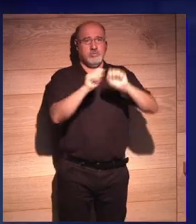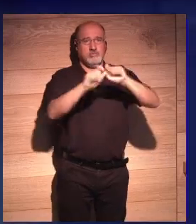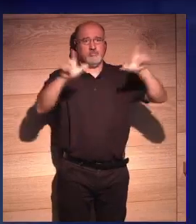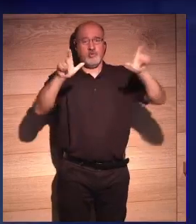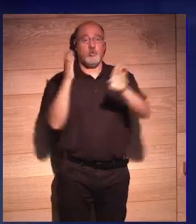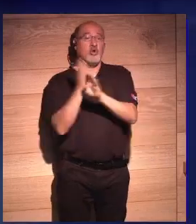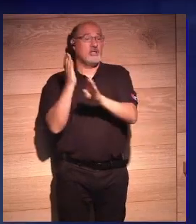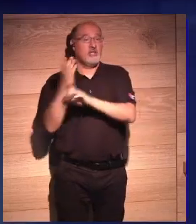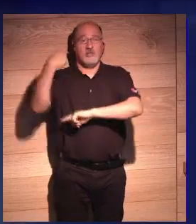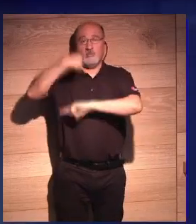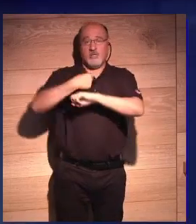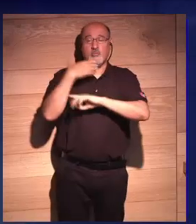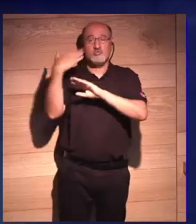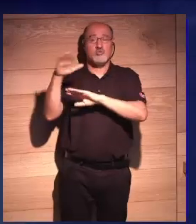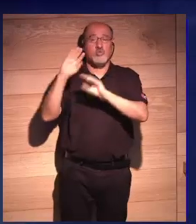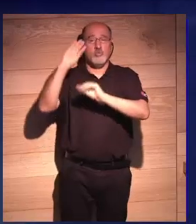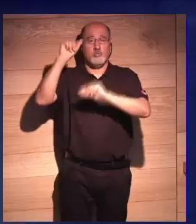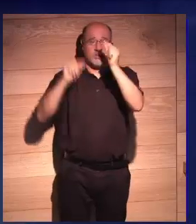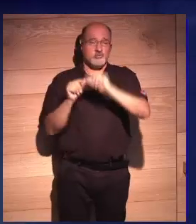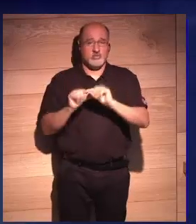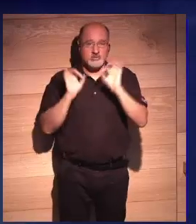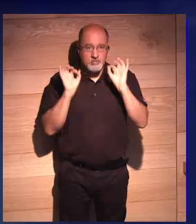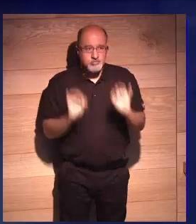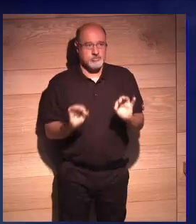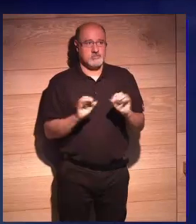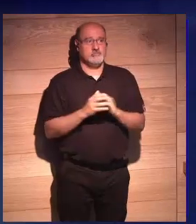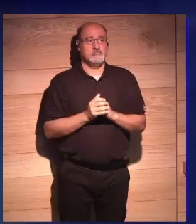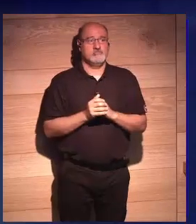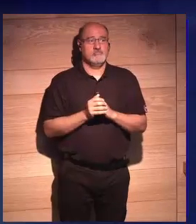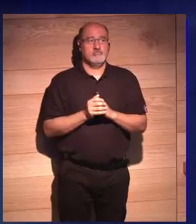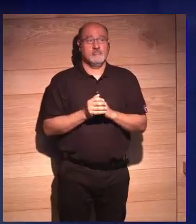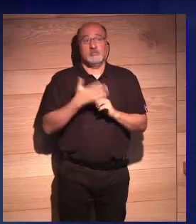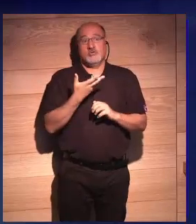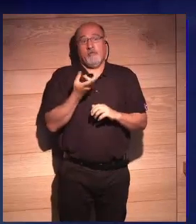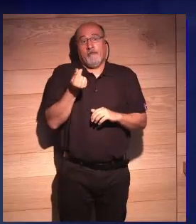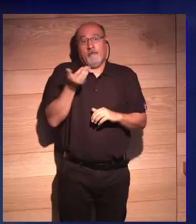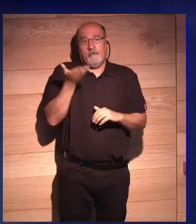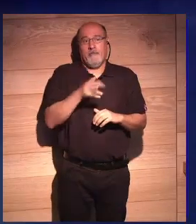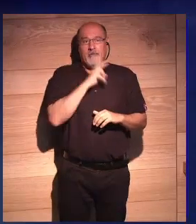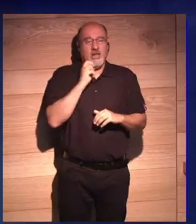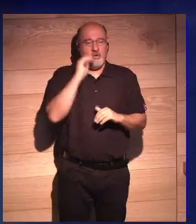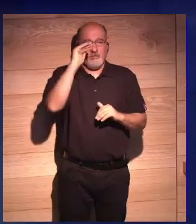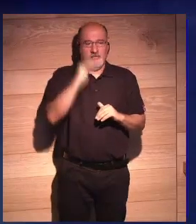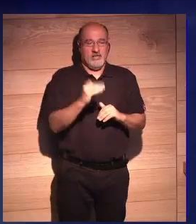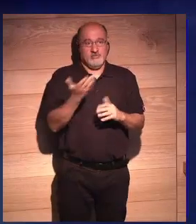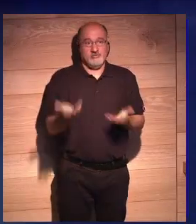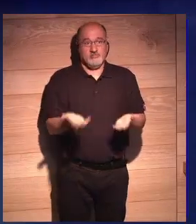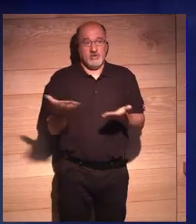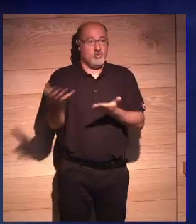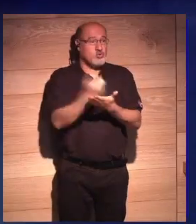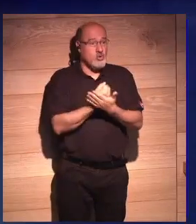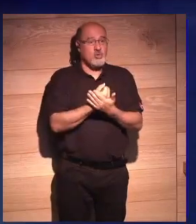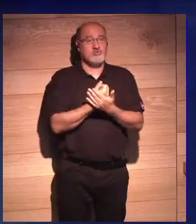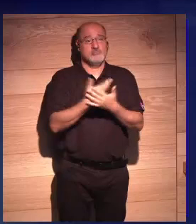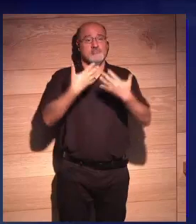it in a virtual reality environment or for a screen or something, and perhaps it makes not so much sense because not